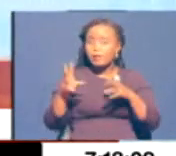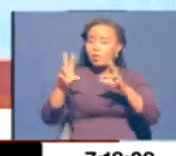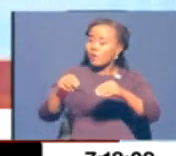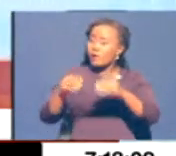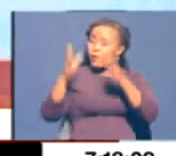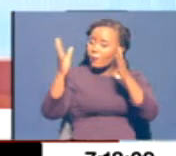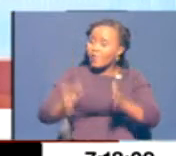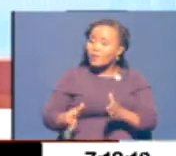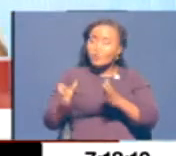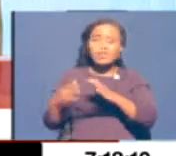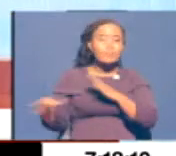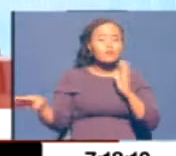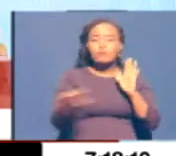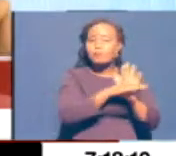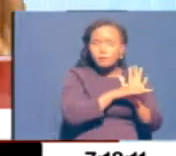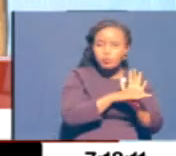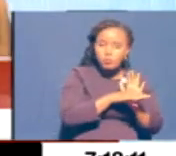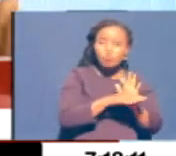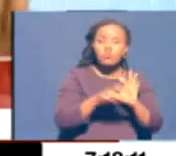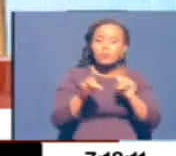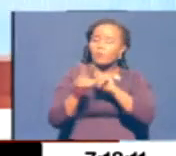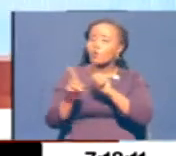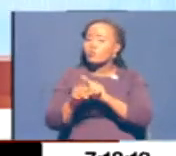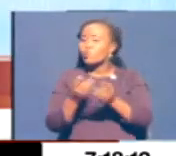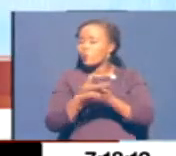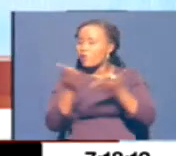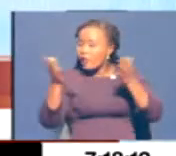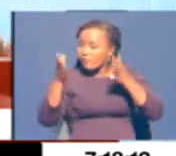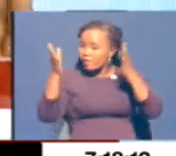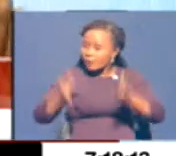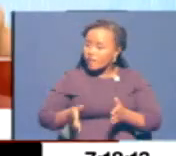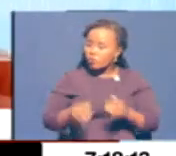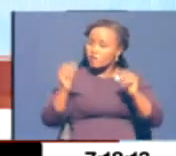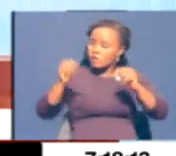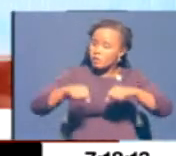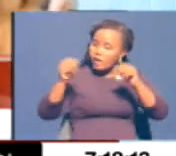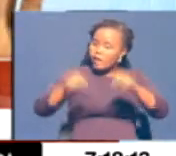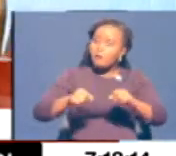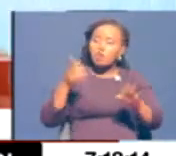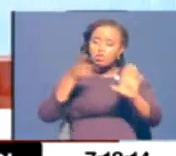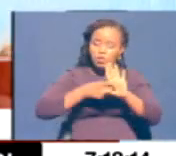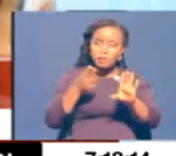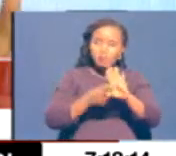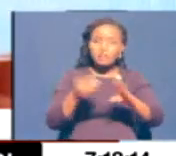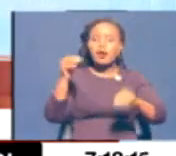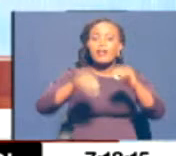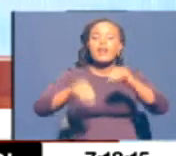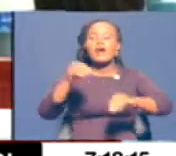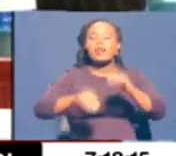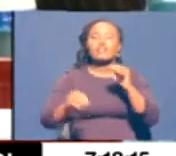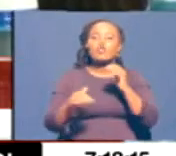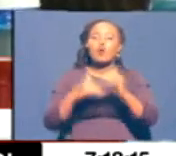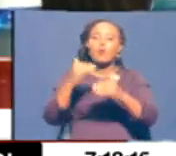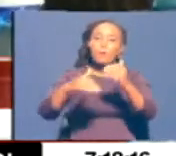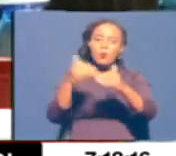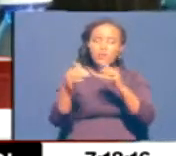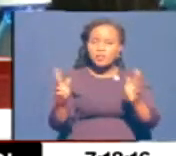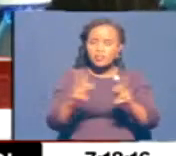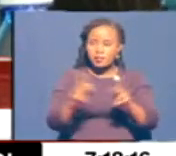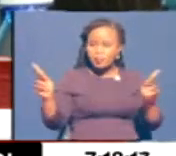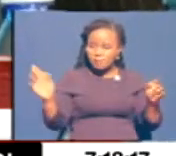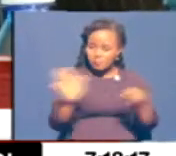displaced, and everyone who is able to participate in the electoral process participates peacefully.